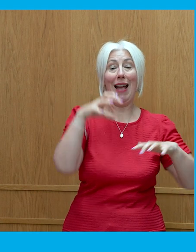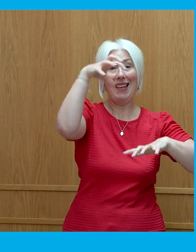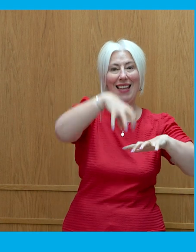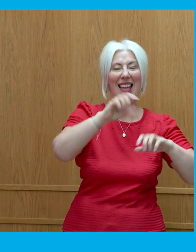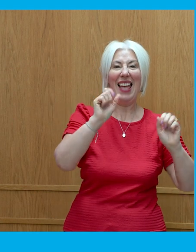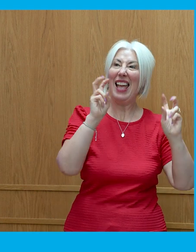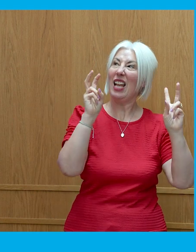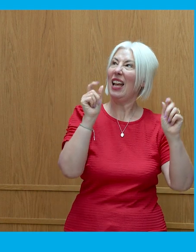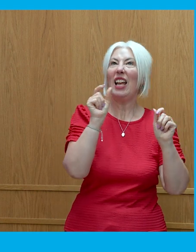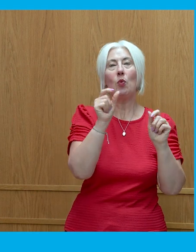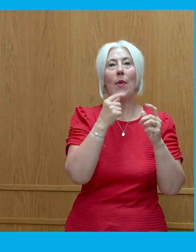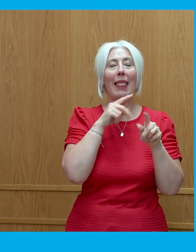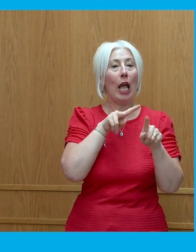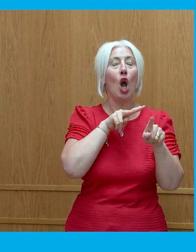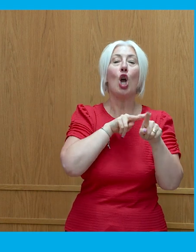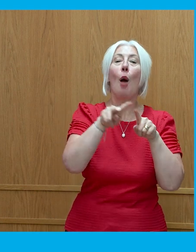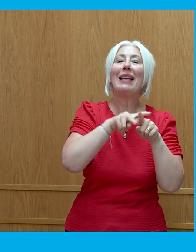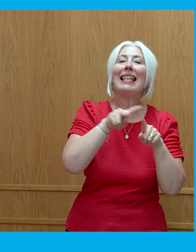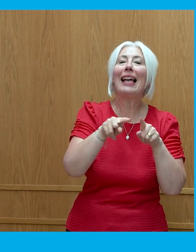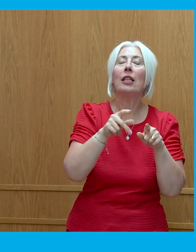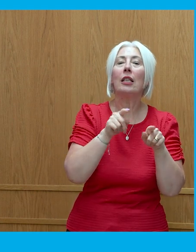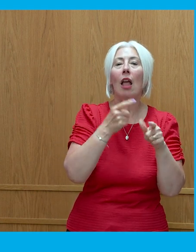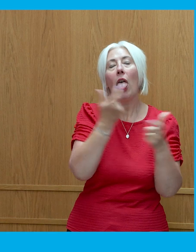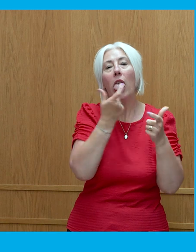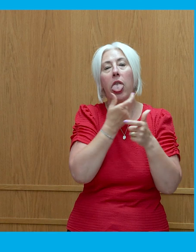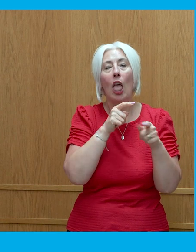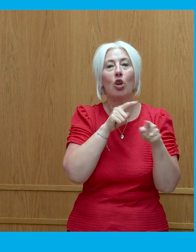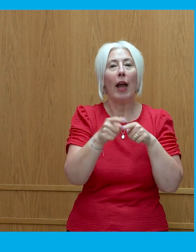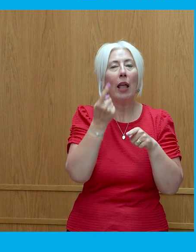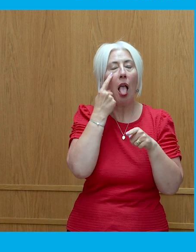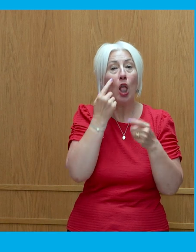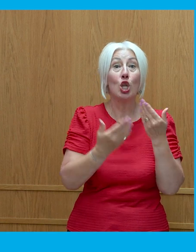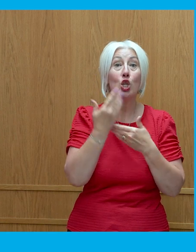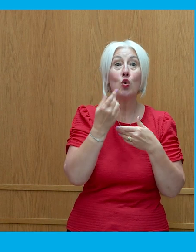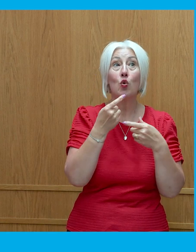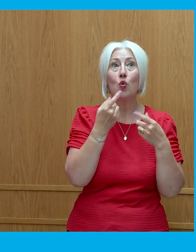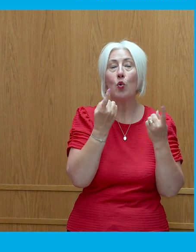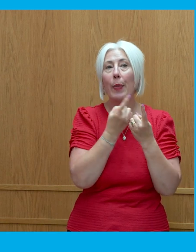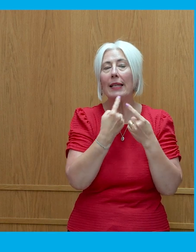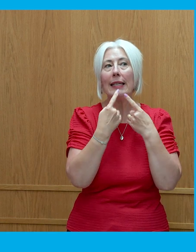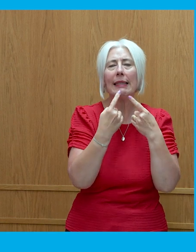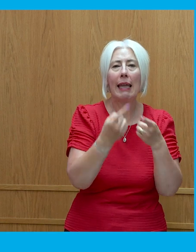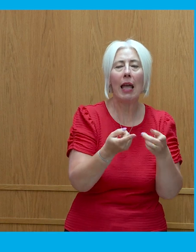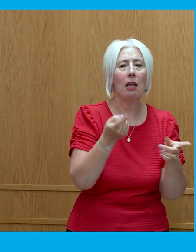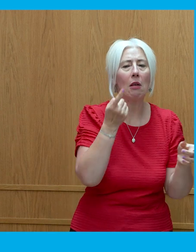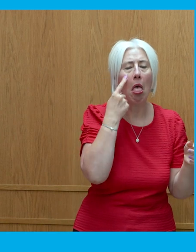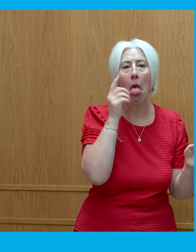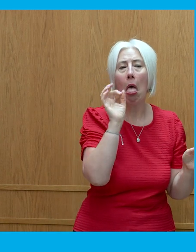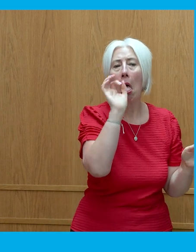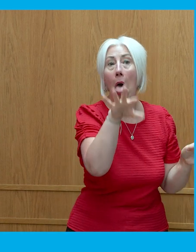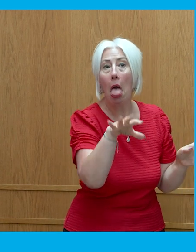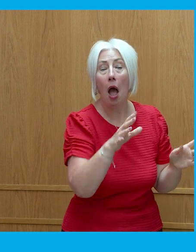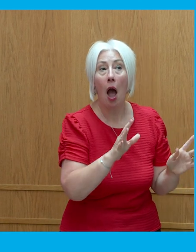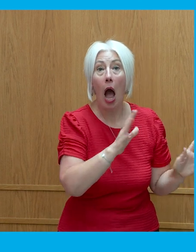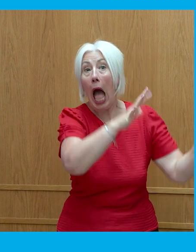comedian trying new material. I don't mean he's a comic. I'm saying he's trying new material. He's testing it, and he's seeing if it works, if it gets